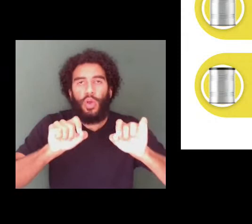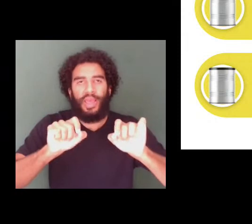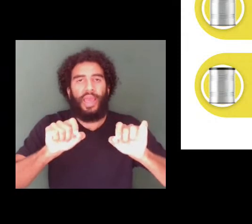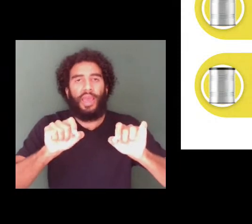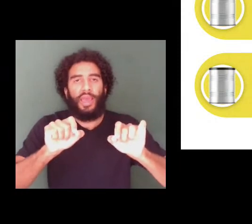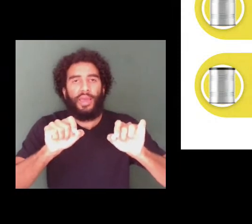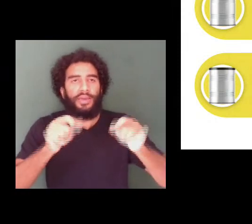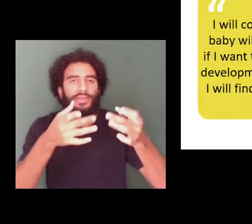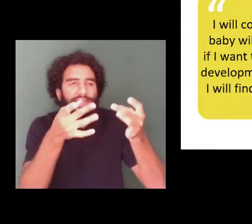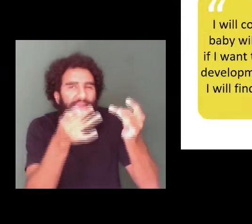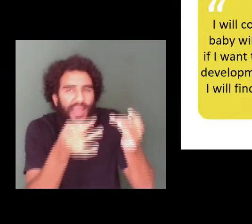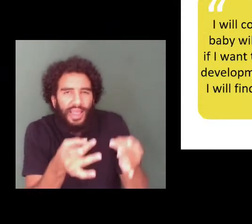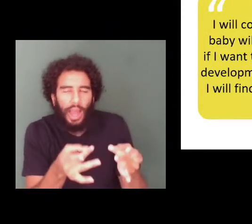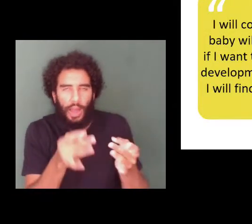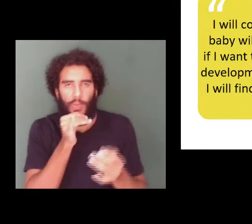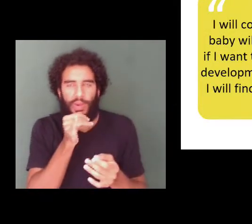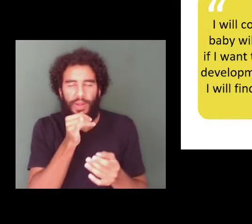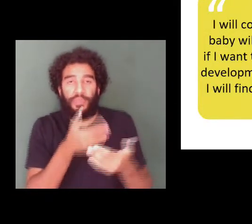needs our formula.